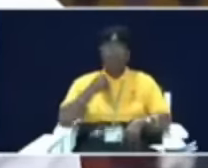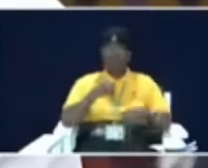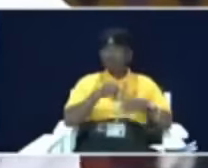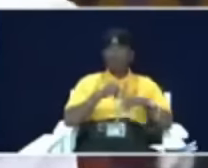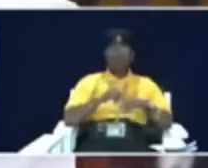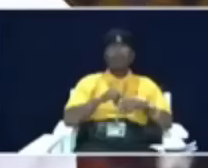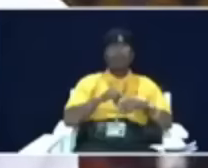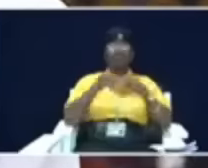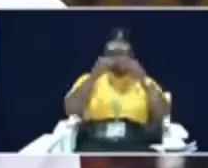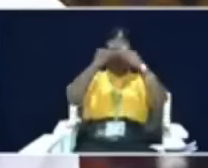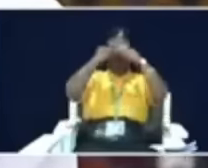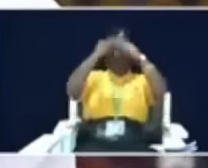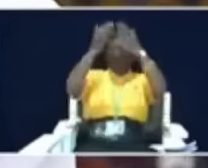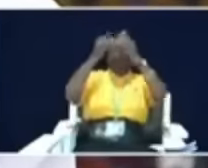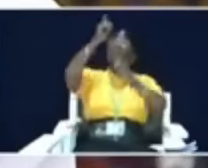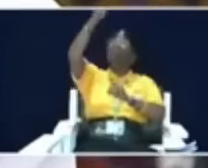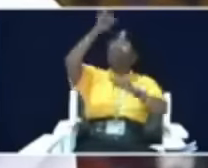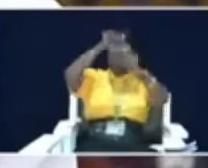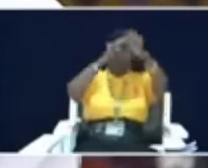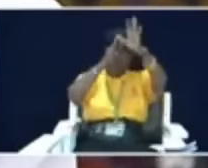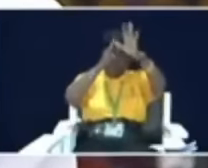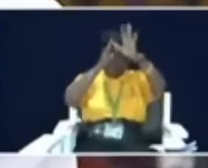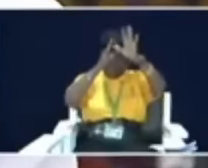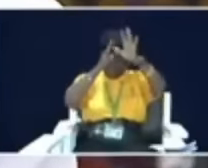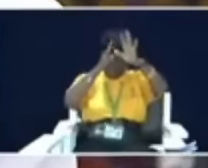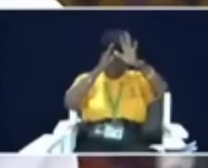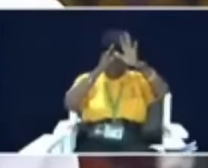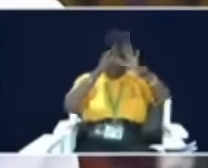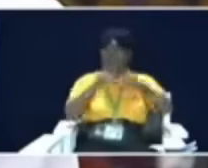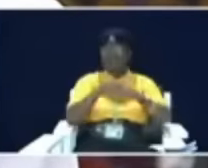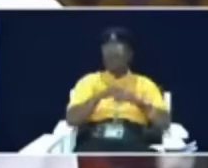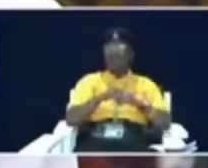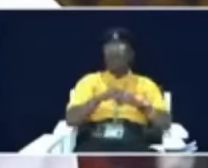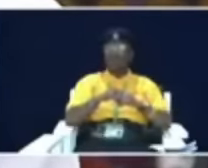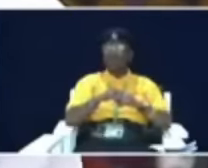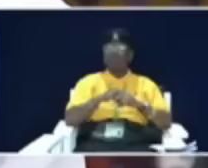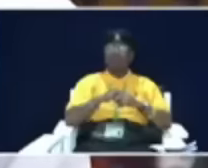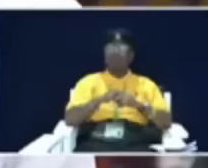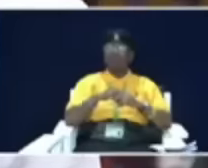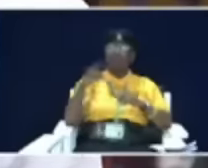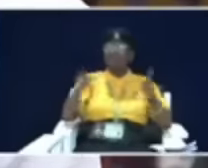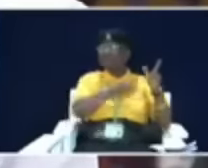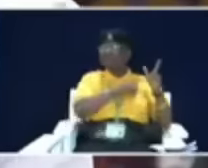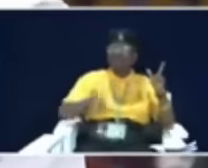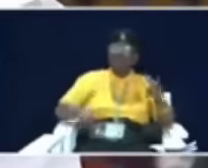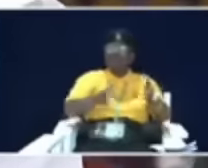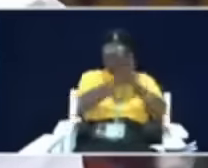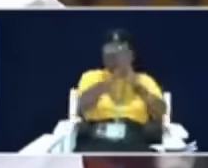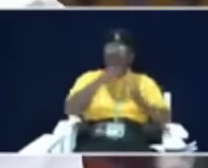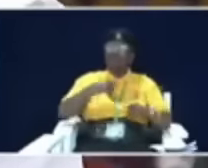Thank you, Father. Lord asked me to tell someone.